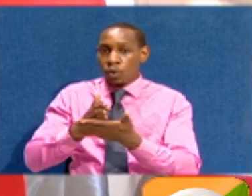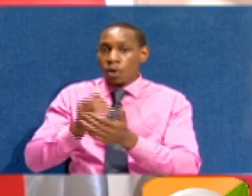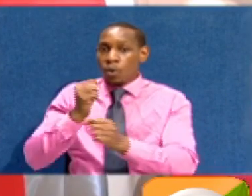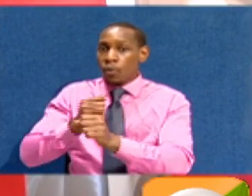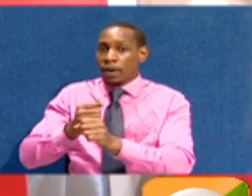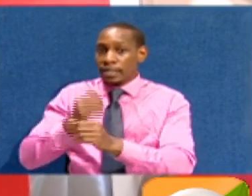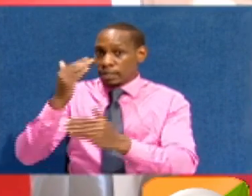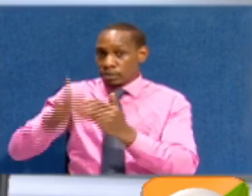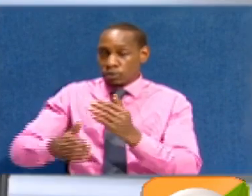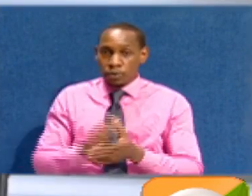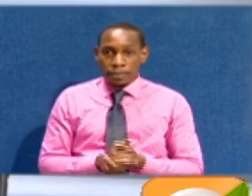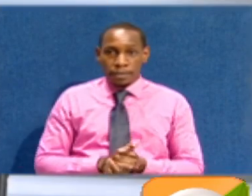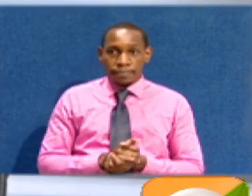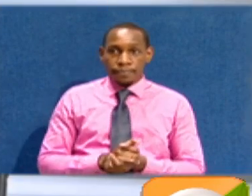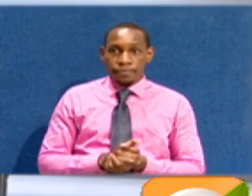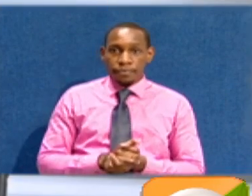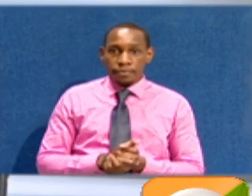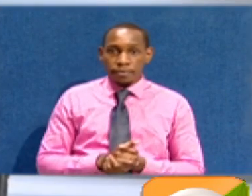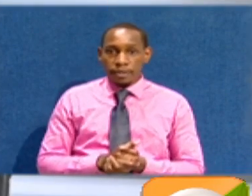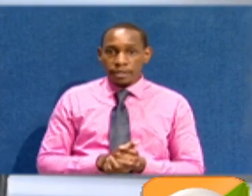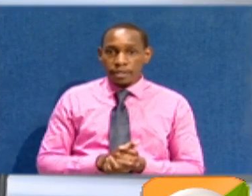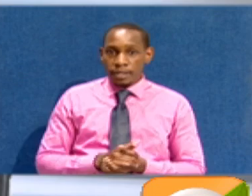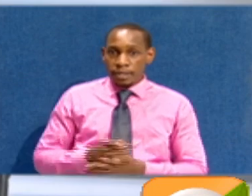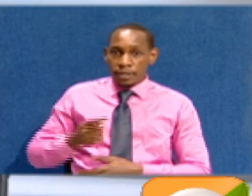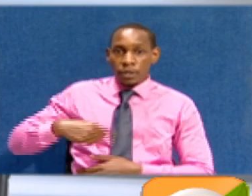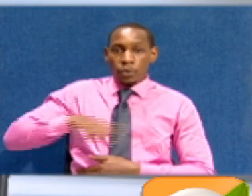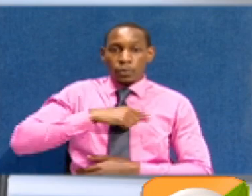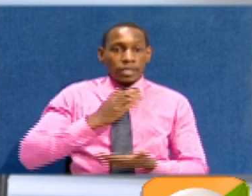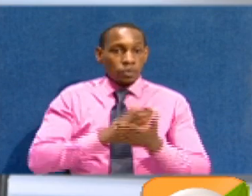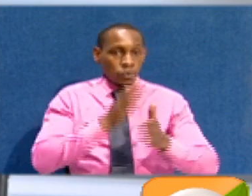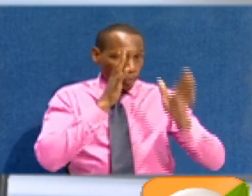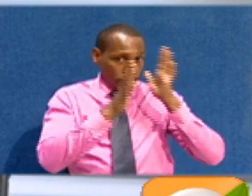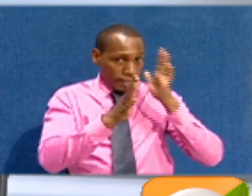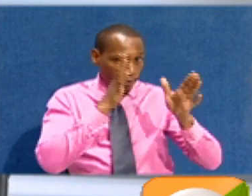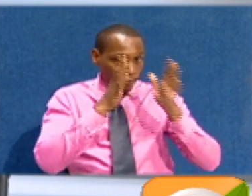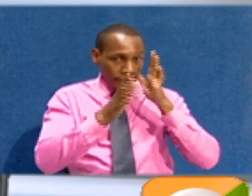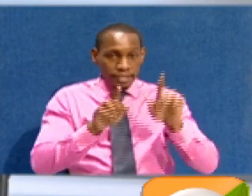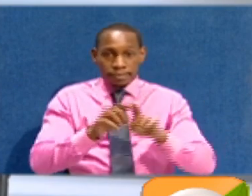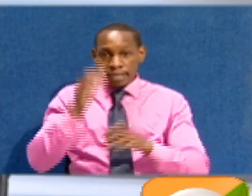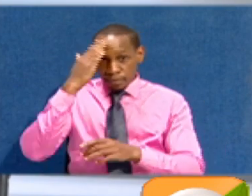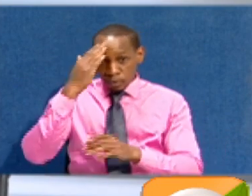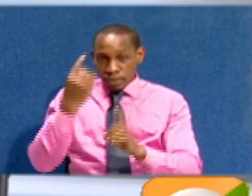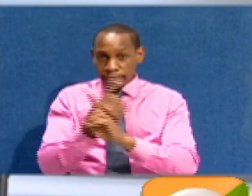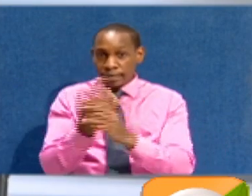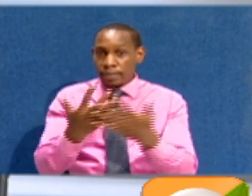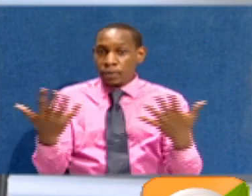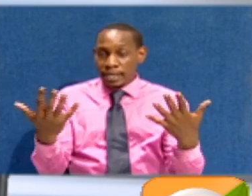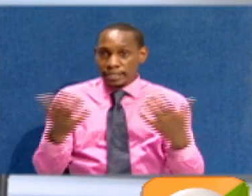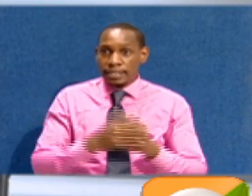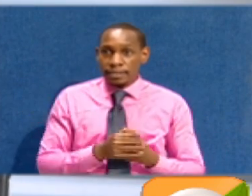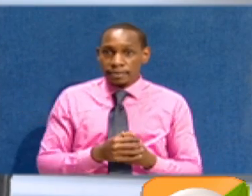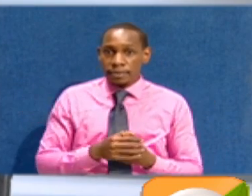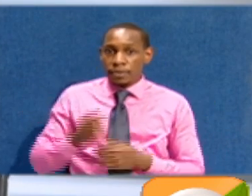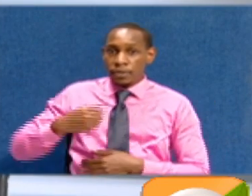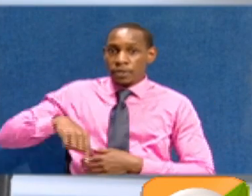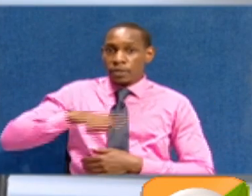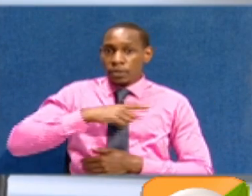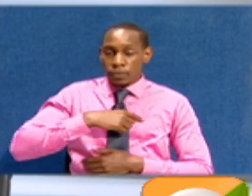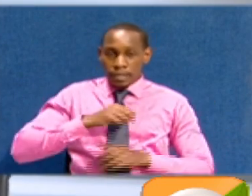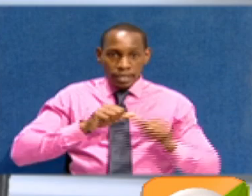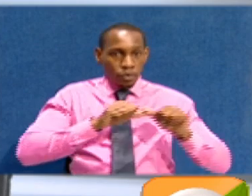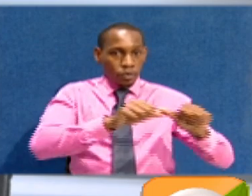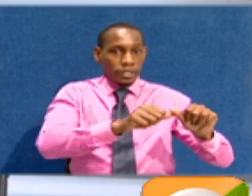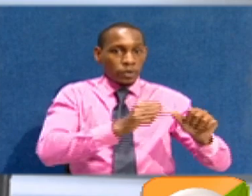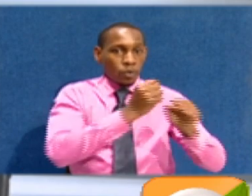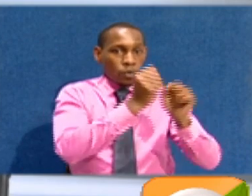down. Because of being able to be innovative and differentiating the product, we were able to retain